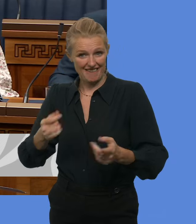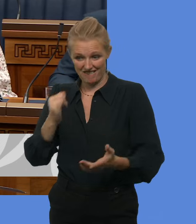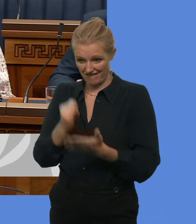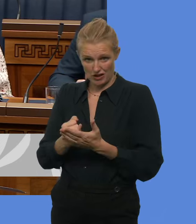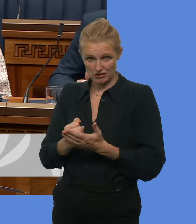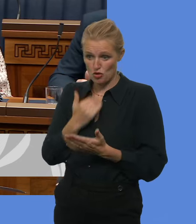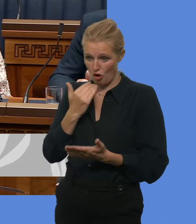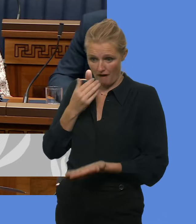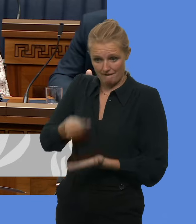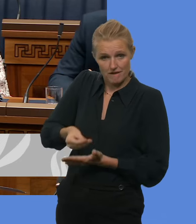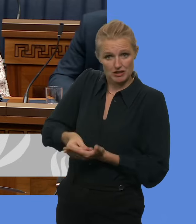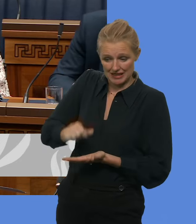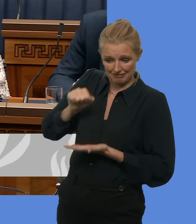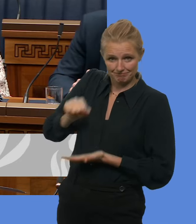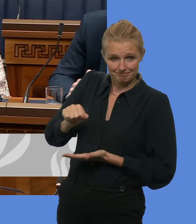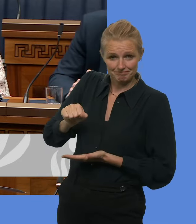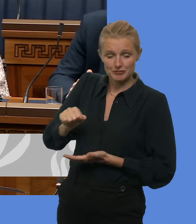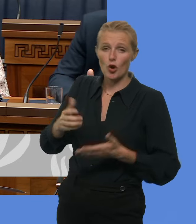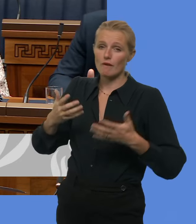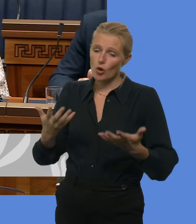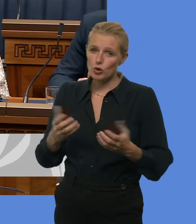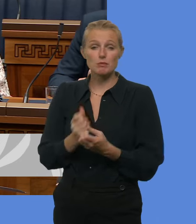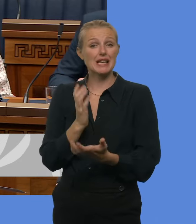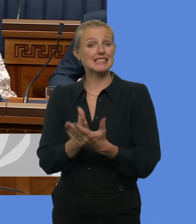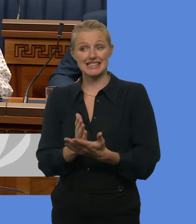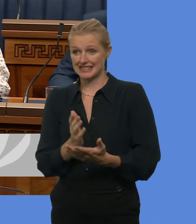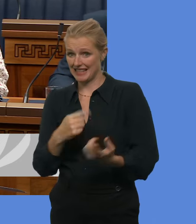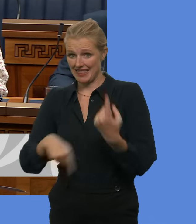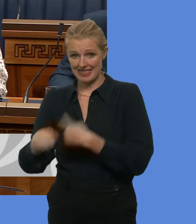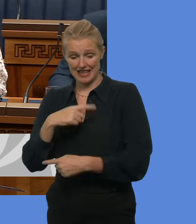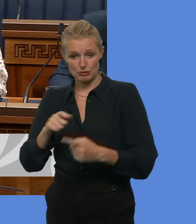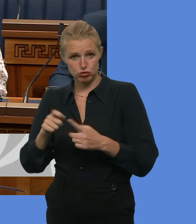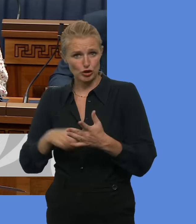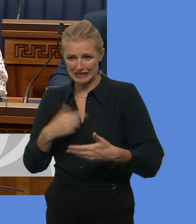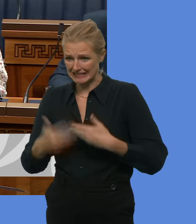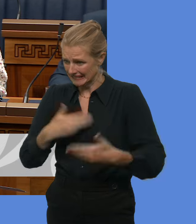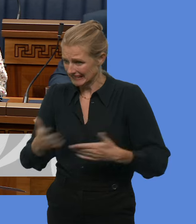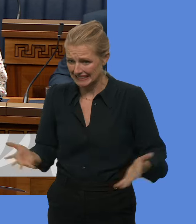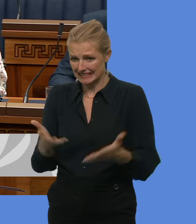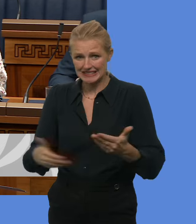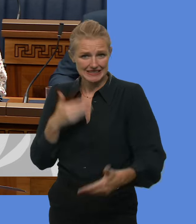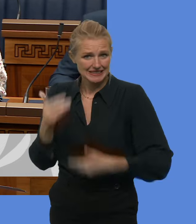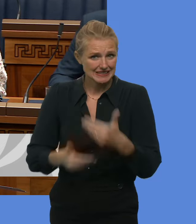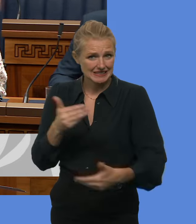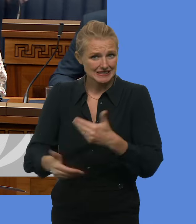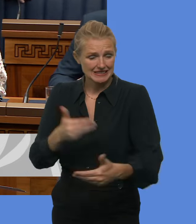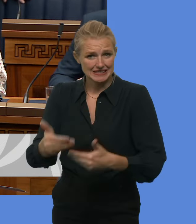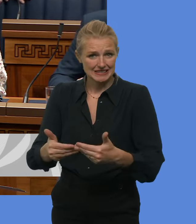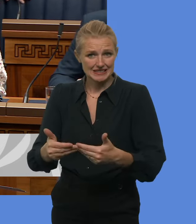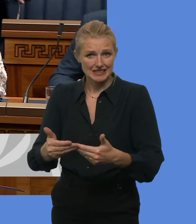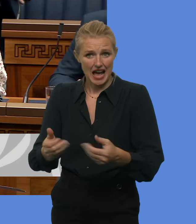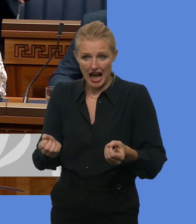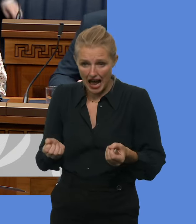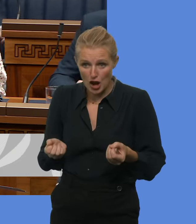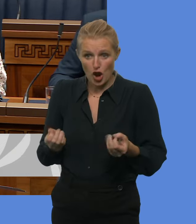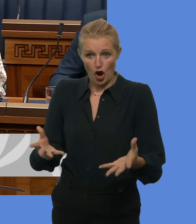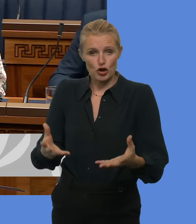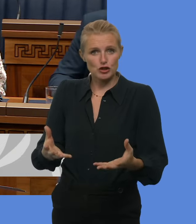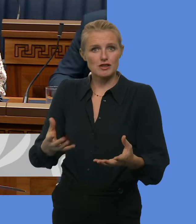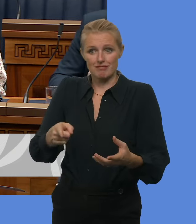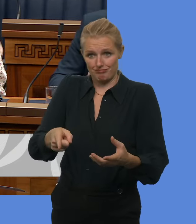are available. So it makes sense, of course, for these projects to be able to be driven forward in a way that best attempts that these are